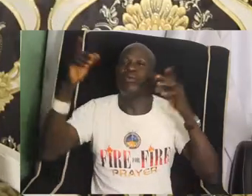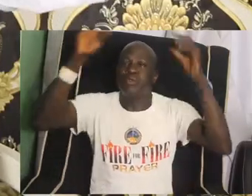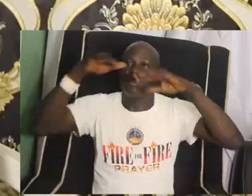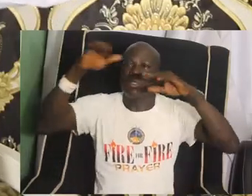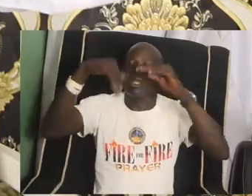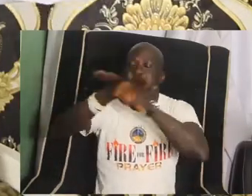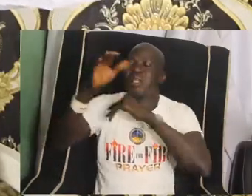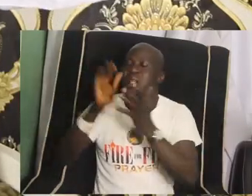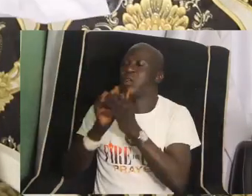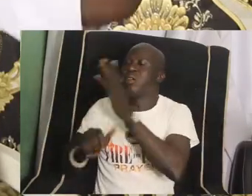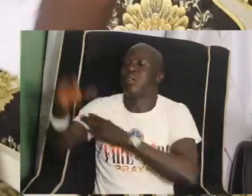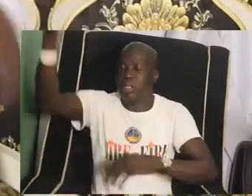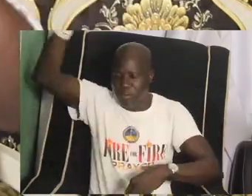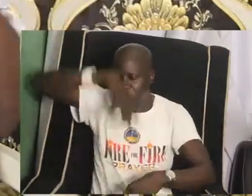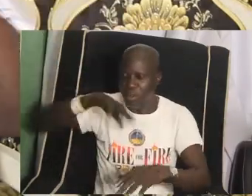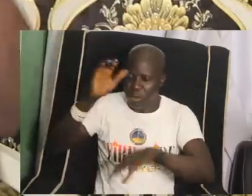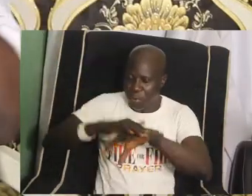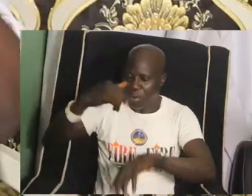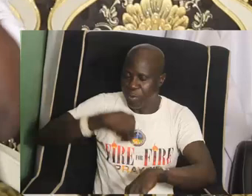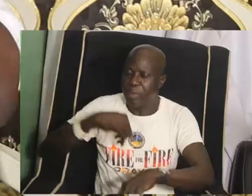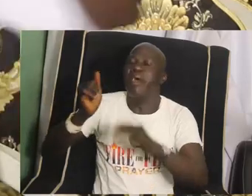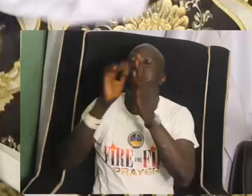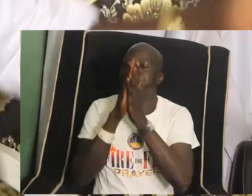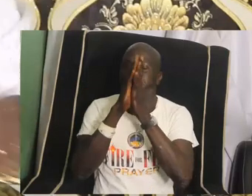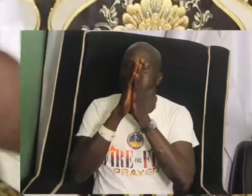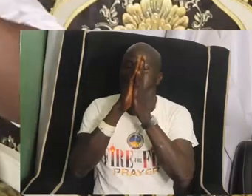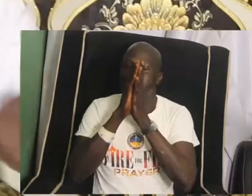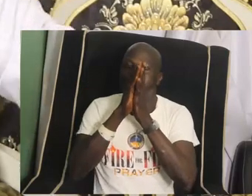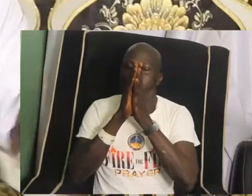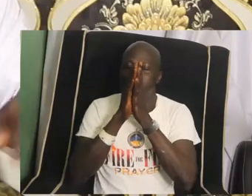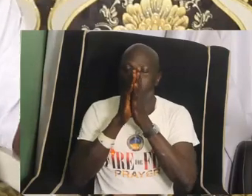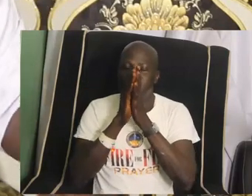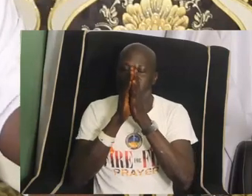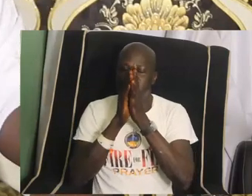my death. Oluwa so kale. Lord. Oh Yahwa,